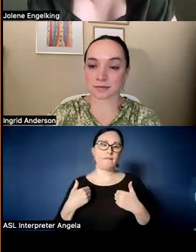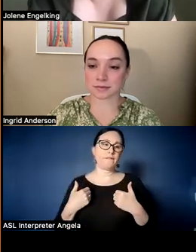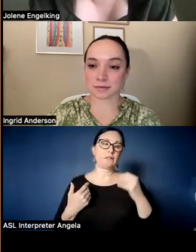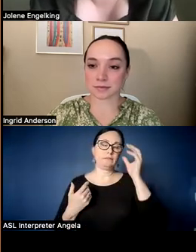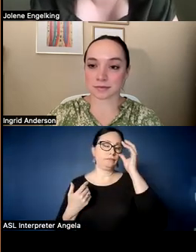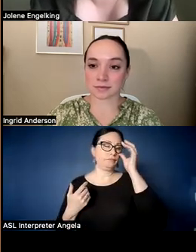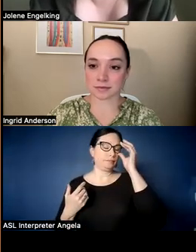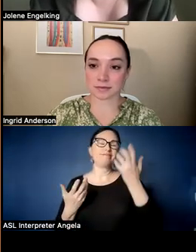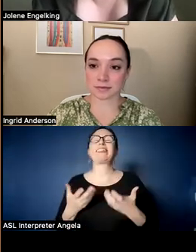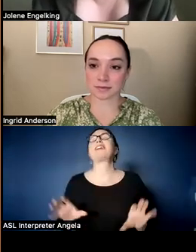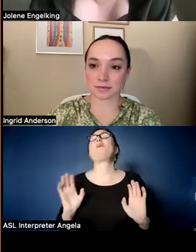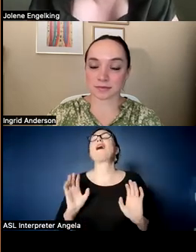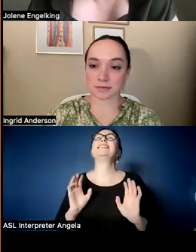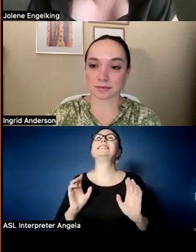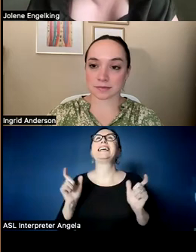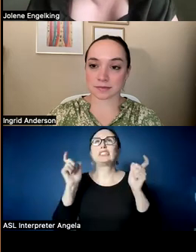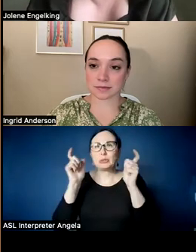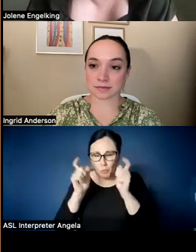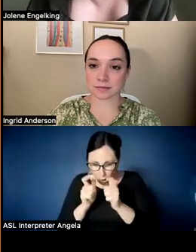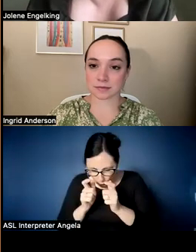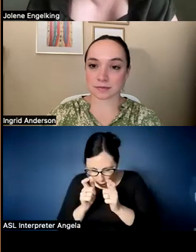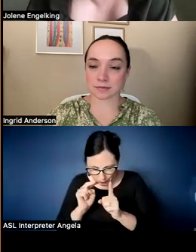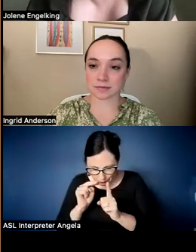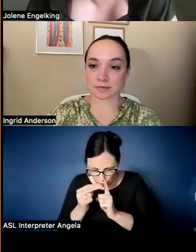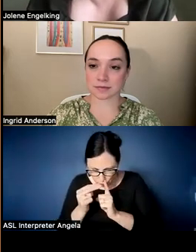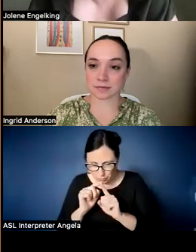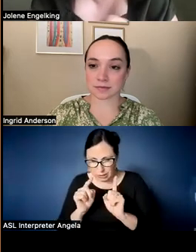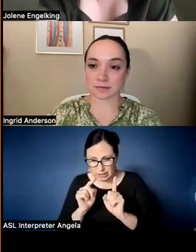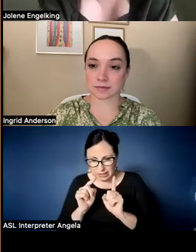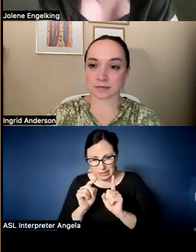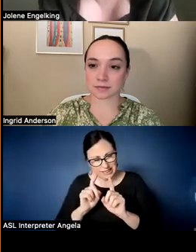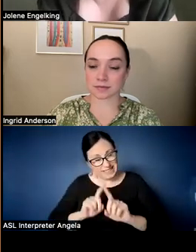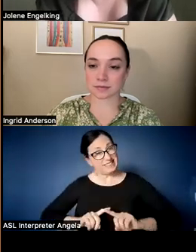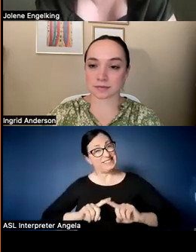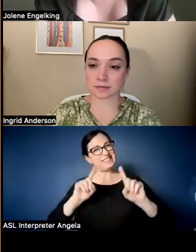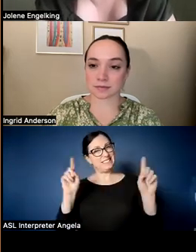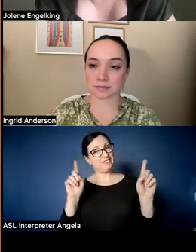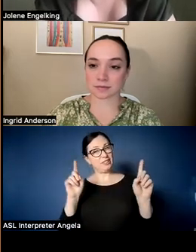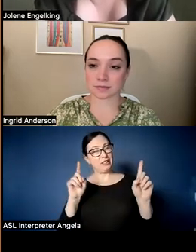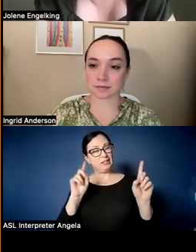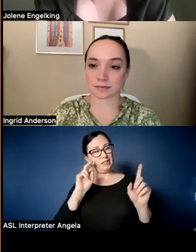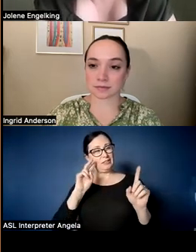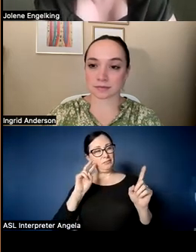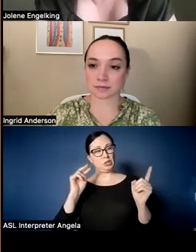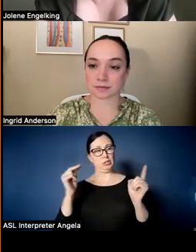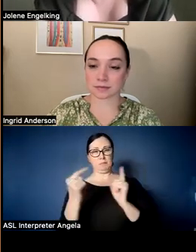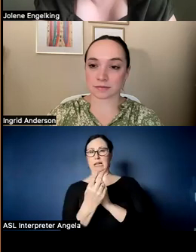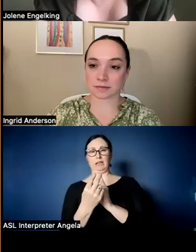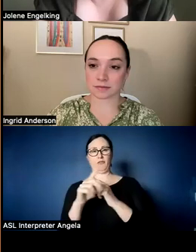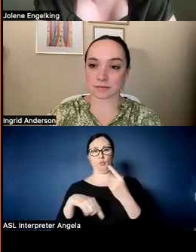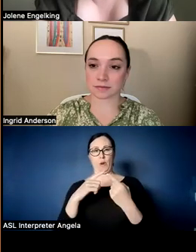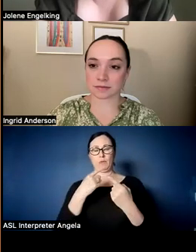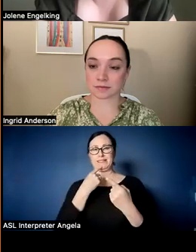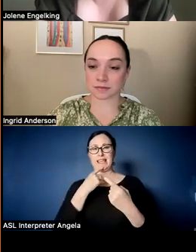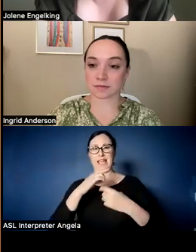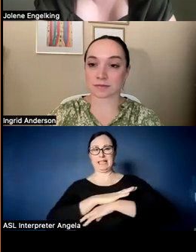I don't want to say small view, or, like a very different view of what we really talk about when we're saying Indigenous values. And sometimes we mean things that are